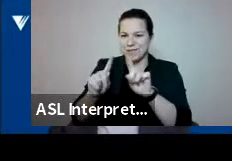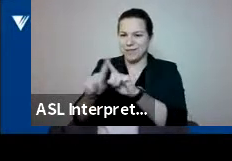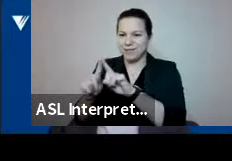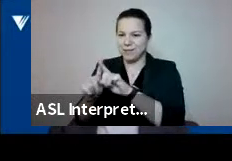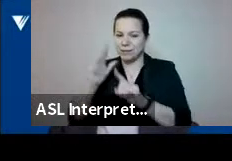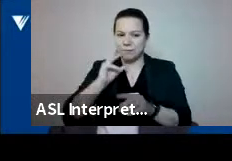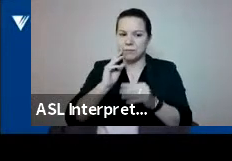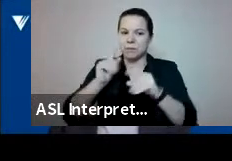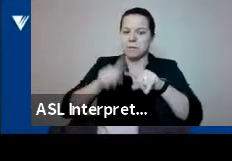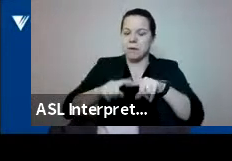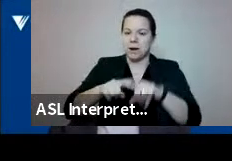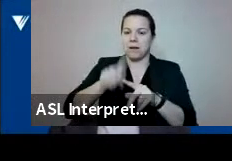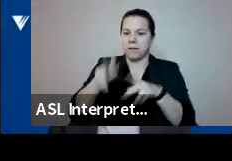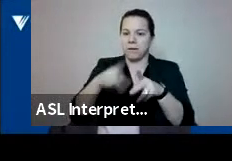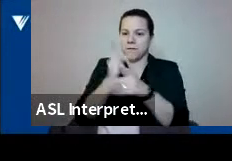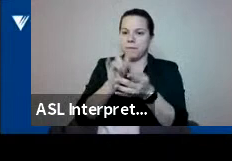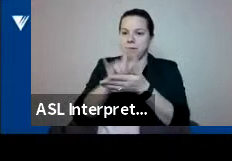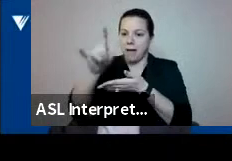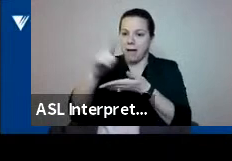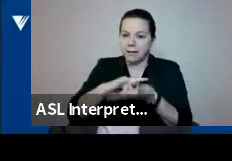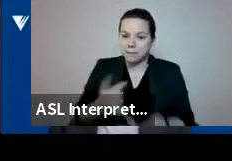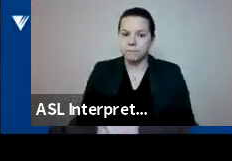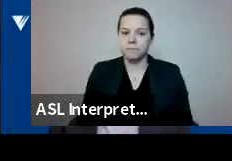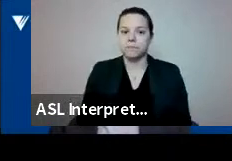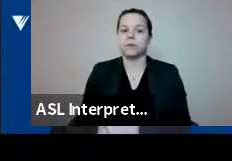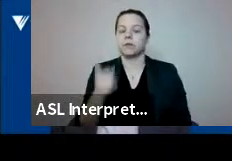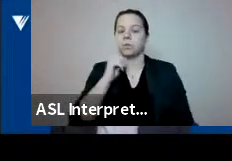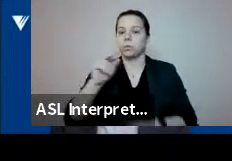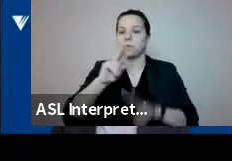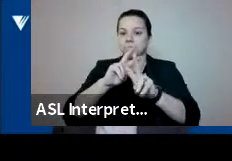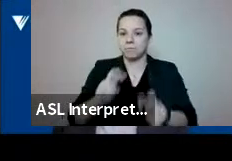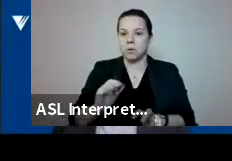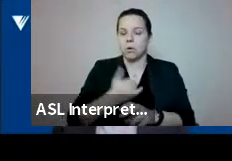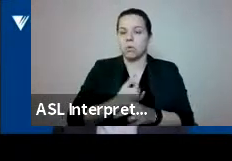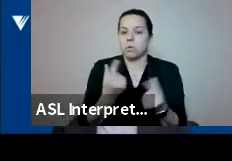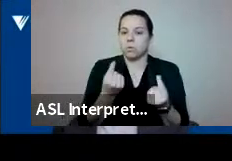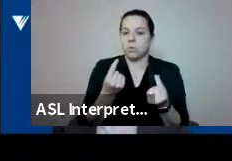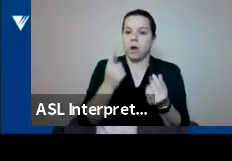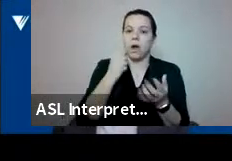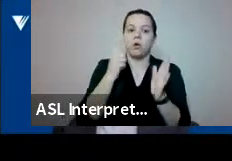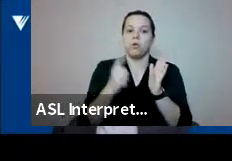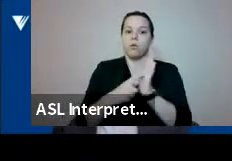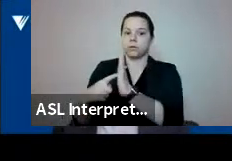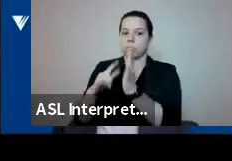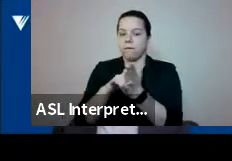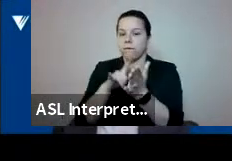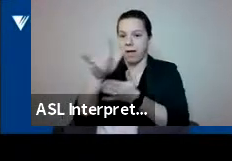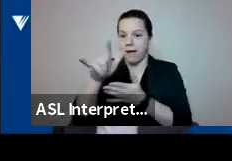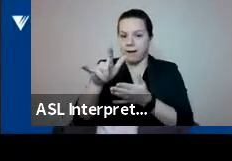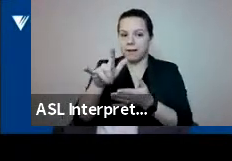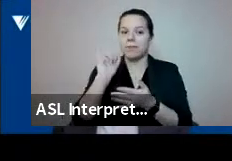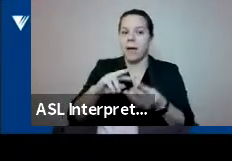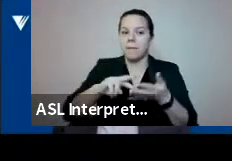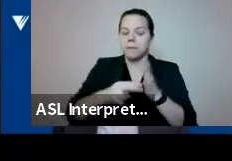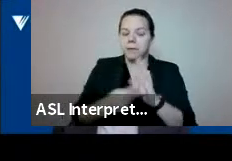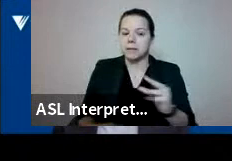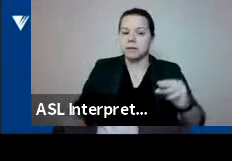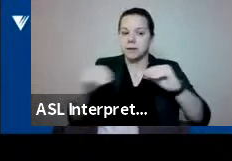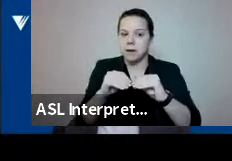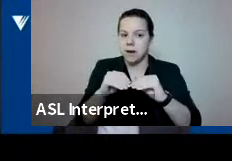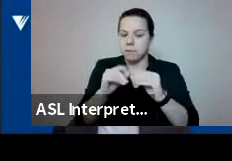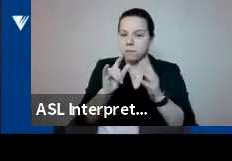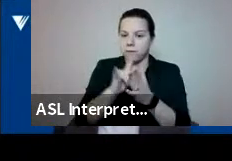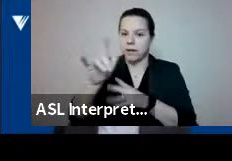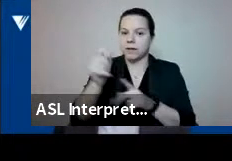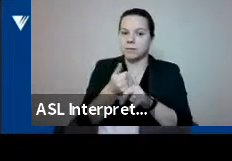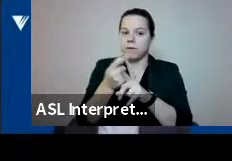flights across airports. To examine this, we analyzed noticeable flights, defined as the number of flights having a single event